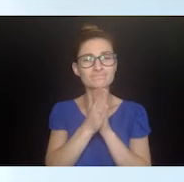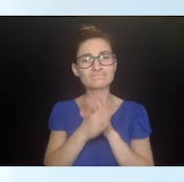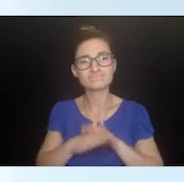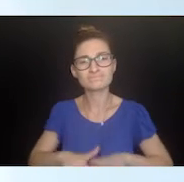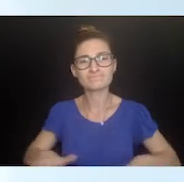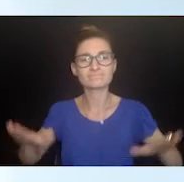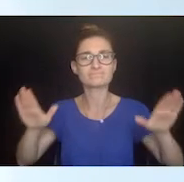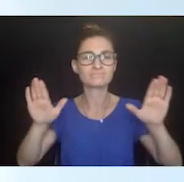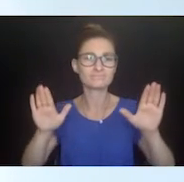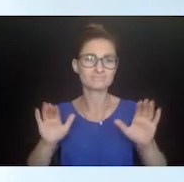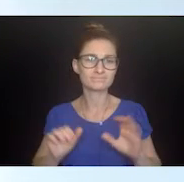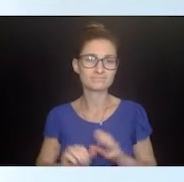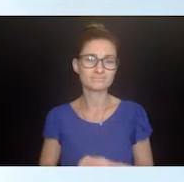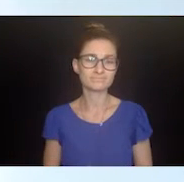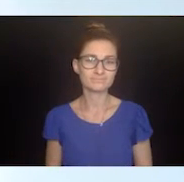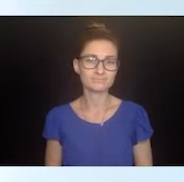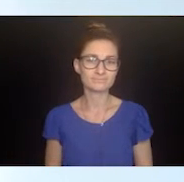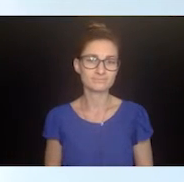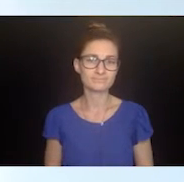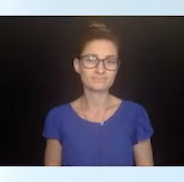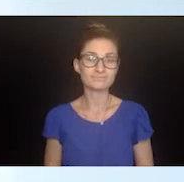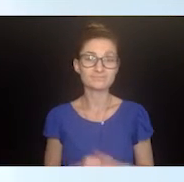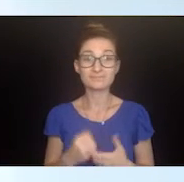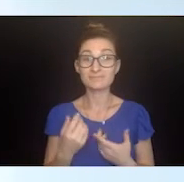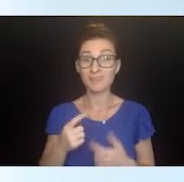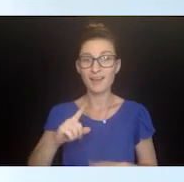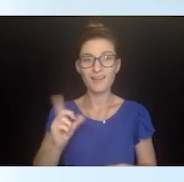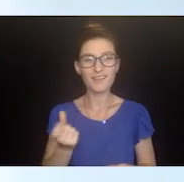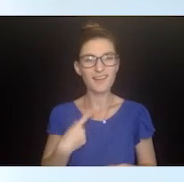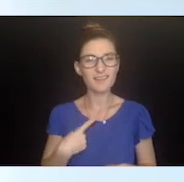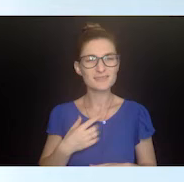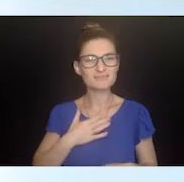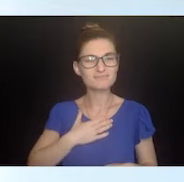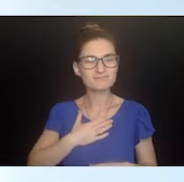And in that, I started to ask myself.